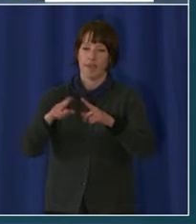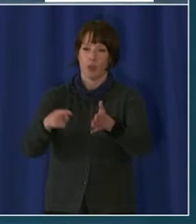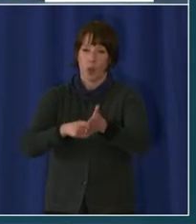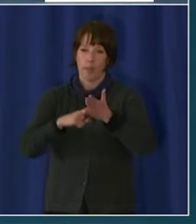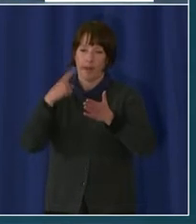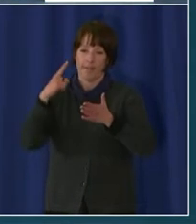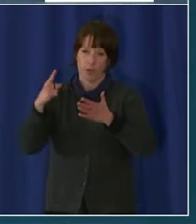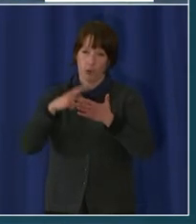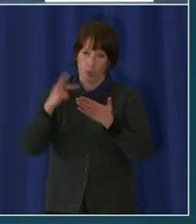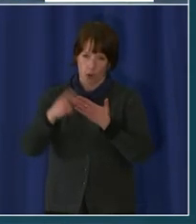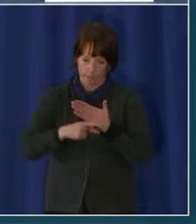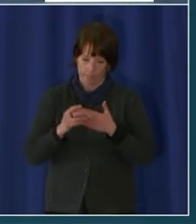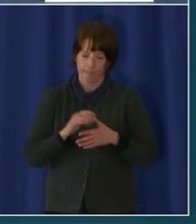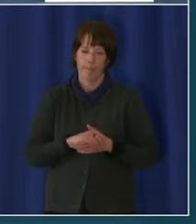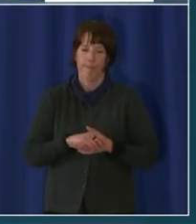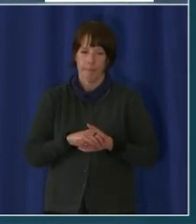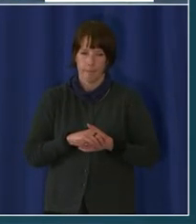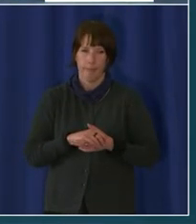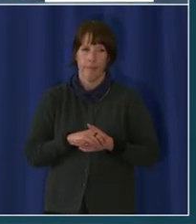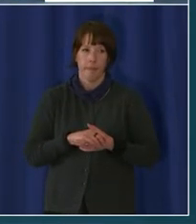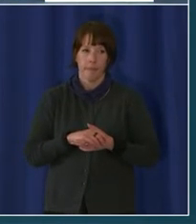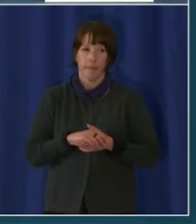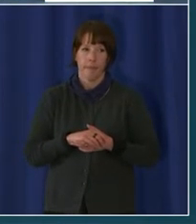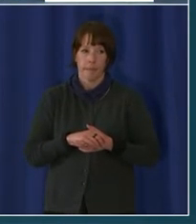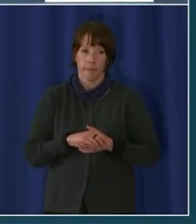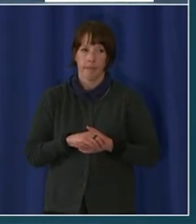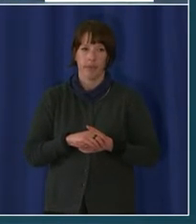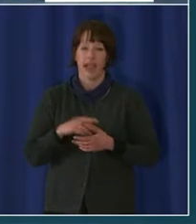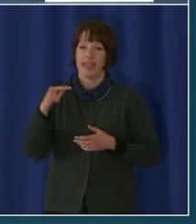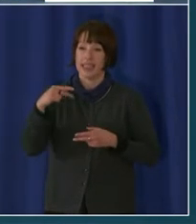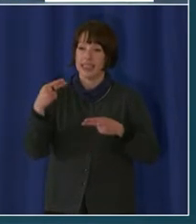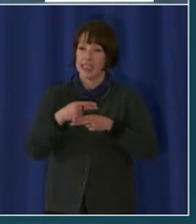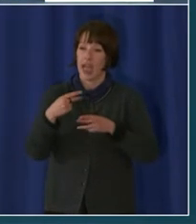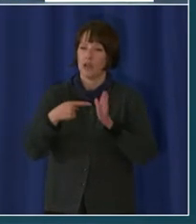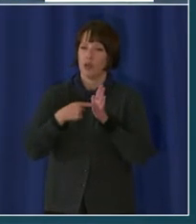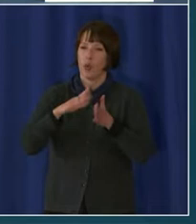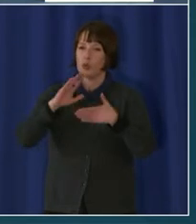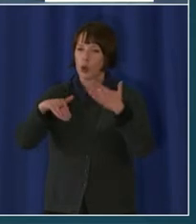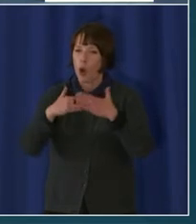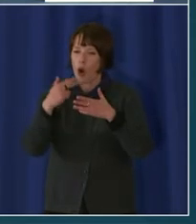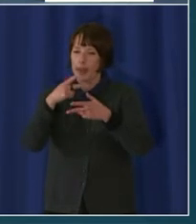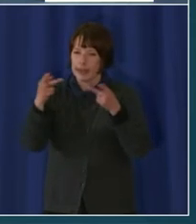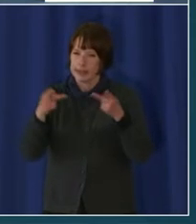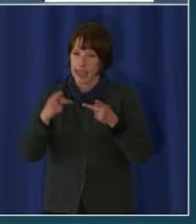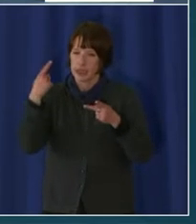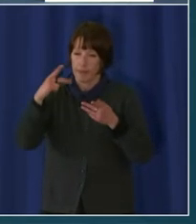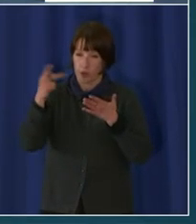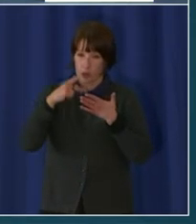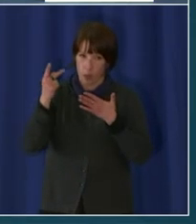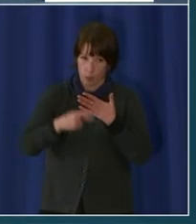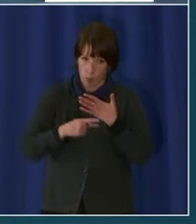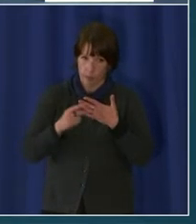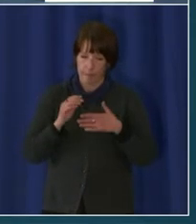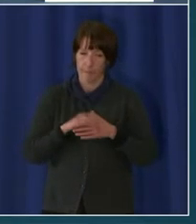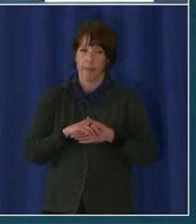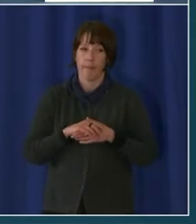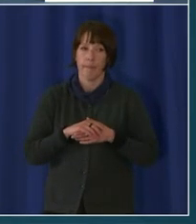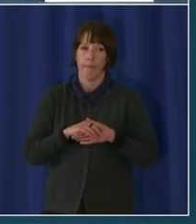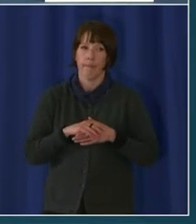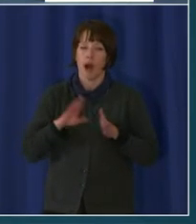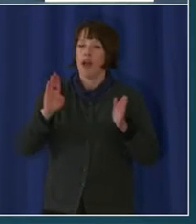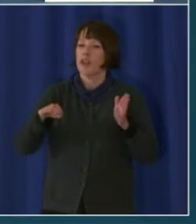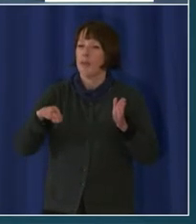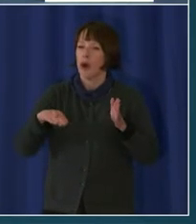On this slide, you'll see all of our sites for the elementary, middle, and high school LSAT program. At the bottom of